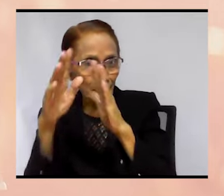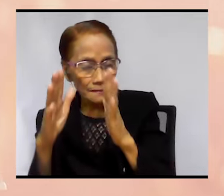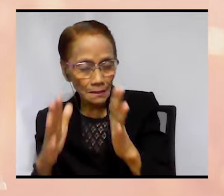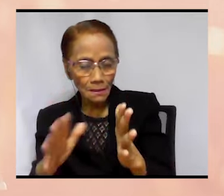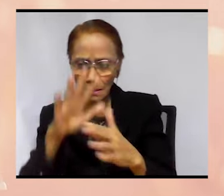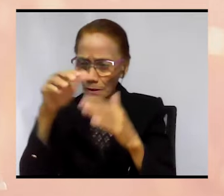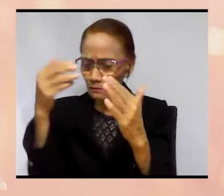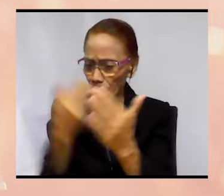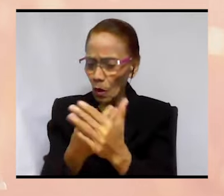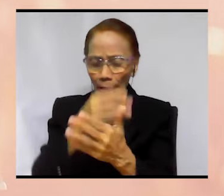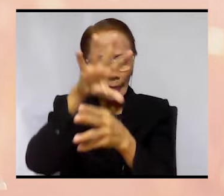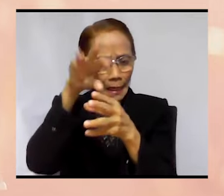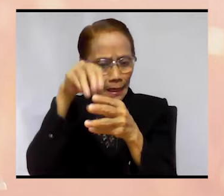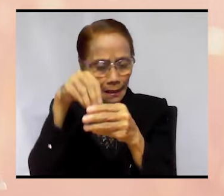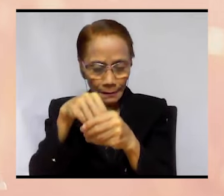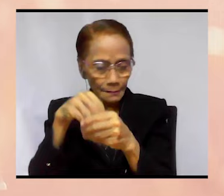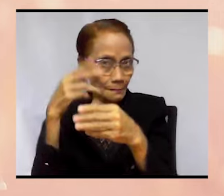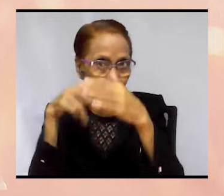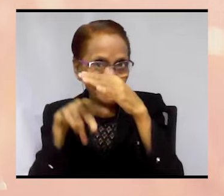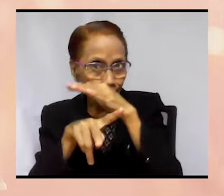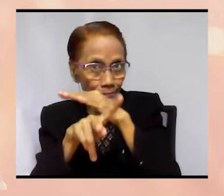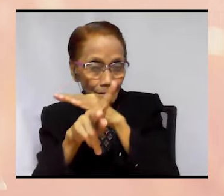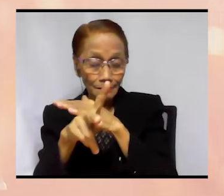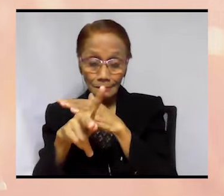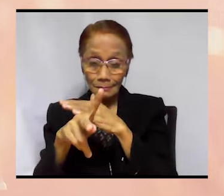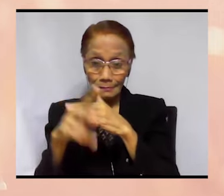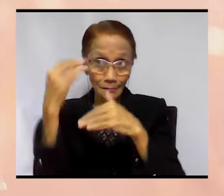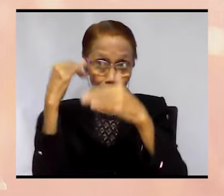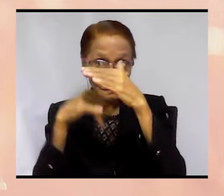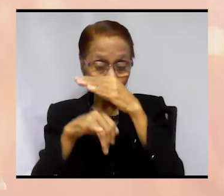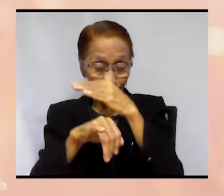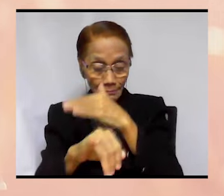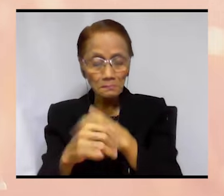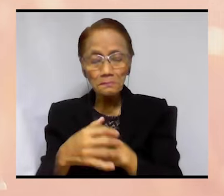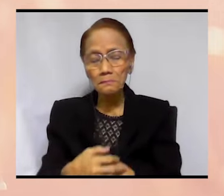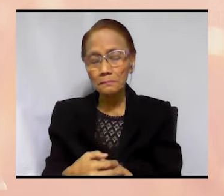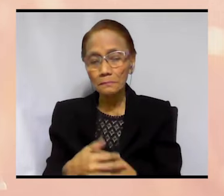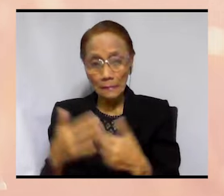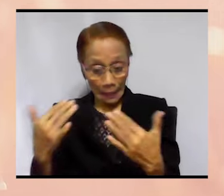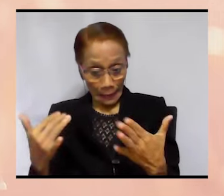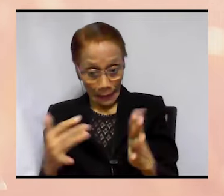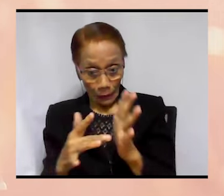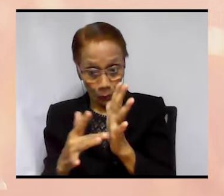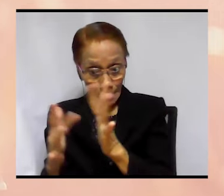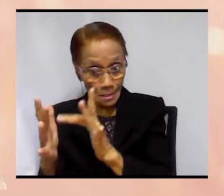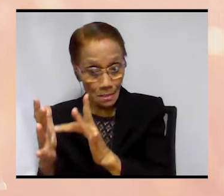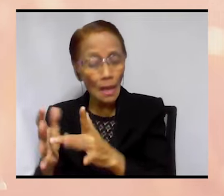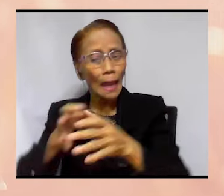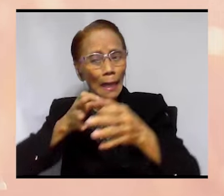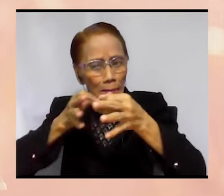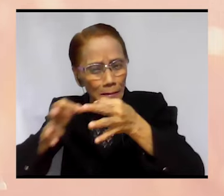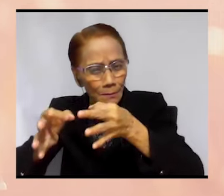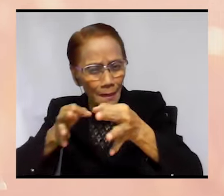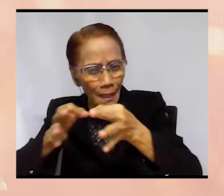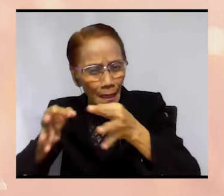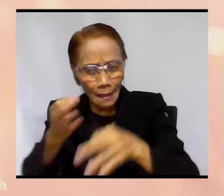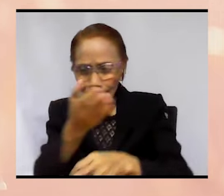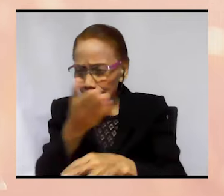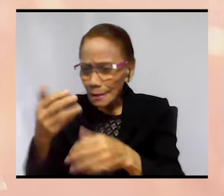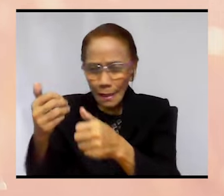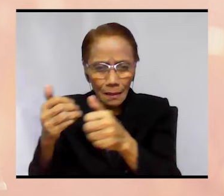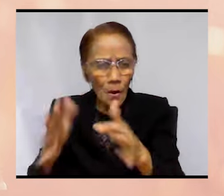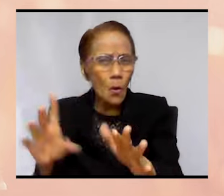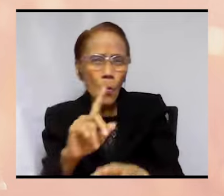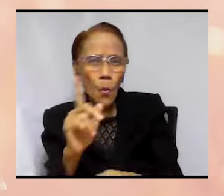of old, including the prophecy of Isaiah in the first reading. Now, Jesus explains to them